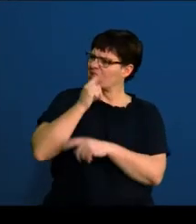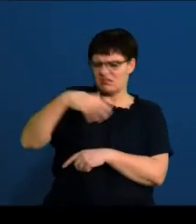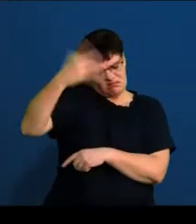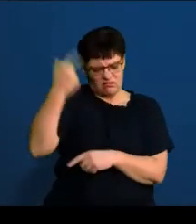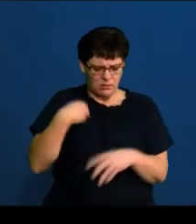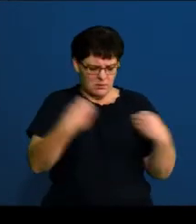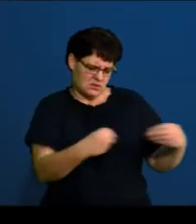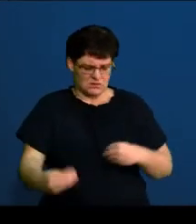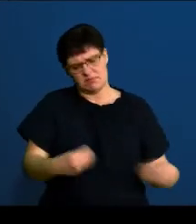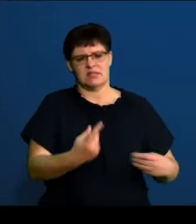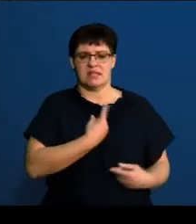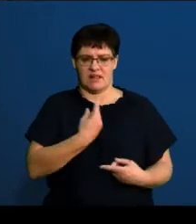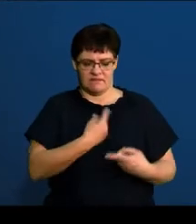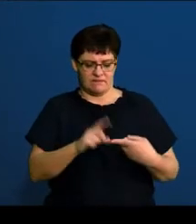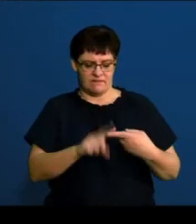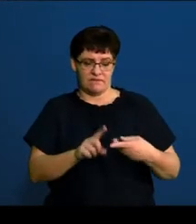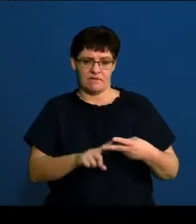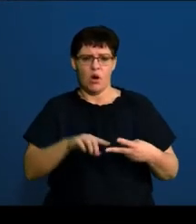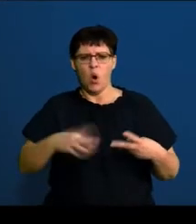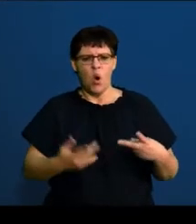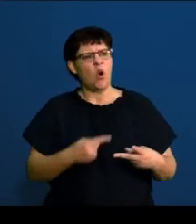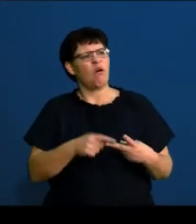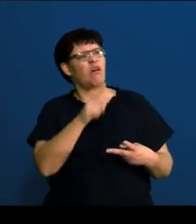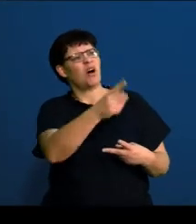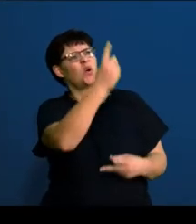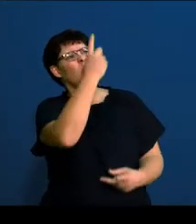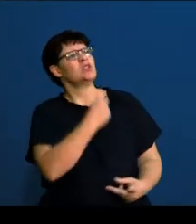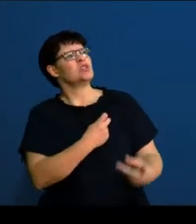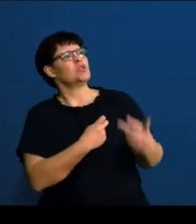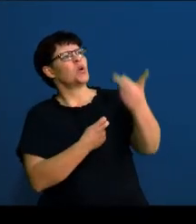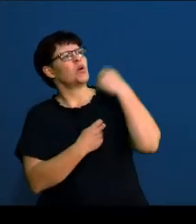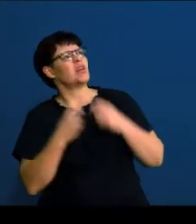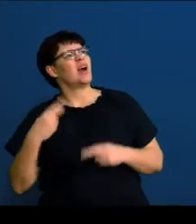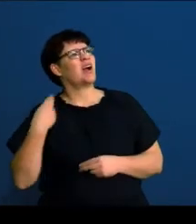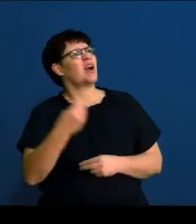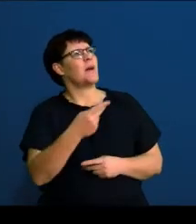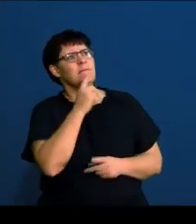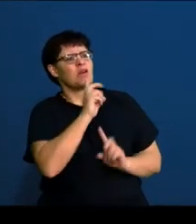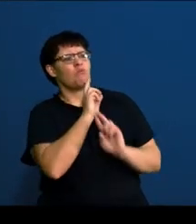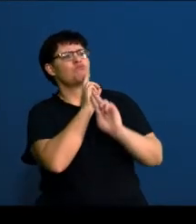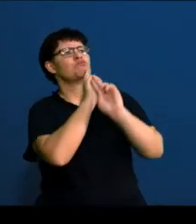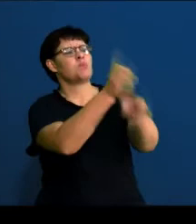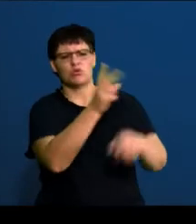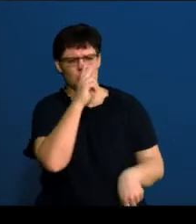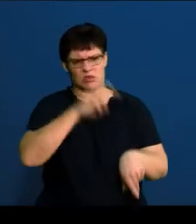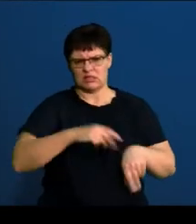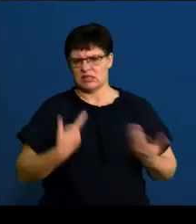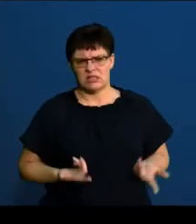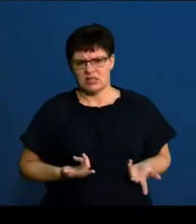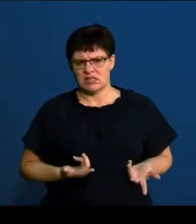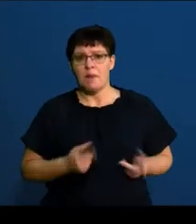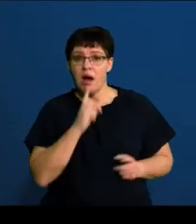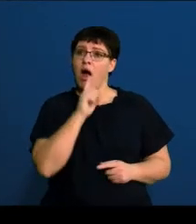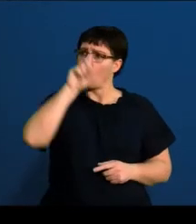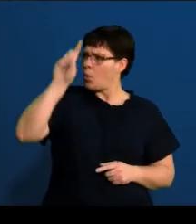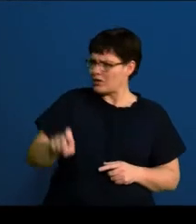or he interprets his mother's questions as rhetorical. You know what is a rhetorical question? A rhetorical question